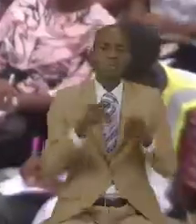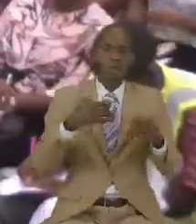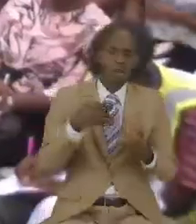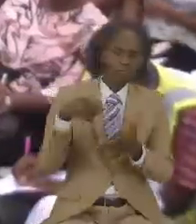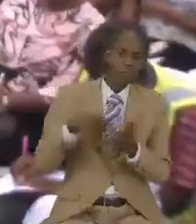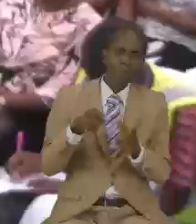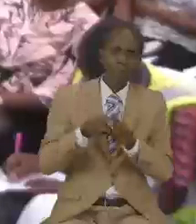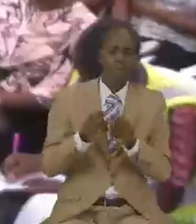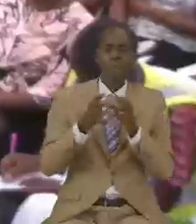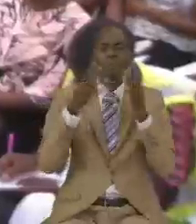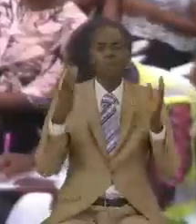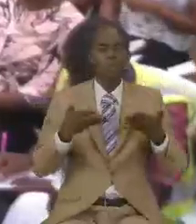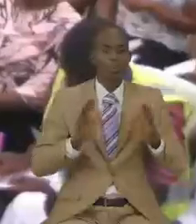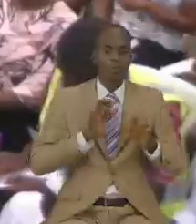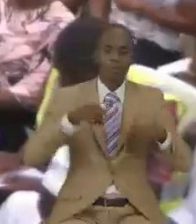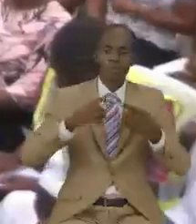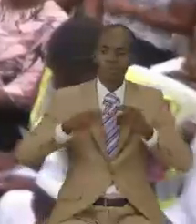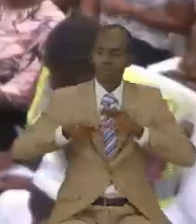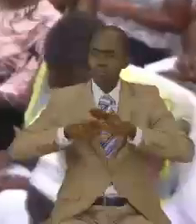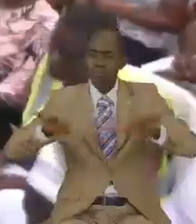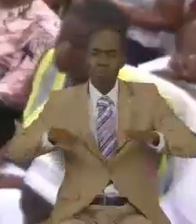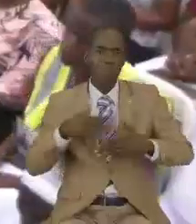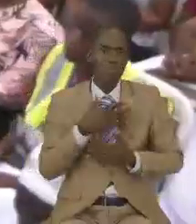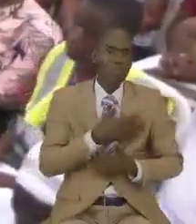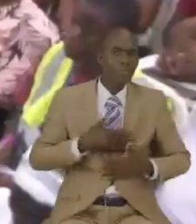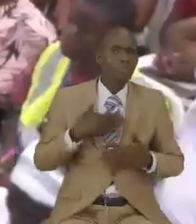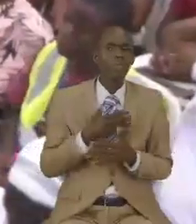go and swim, it's like you're